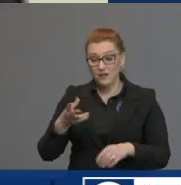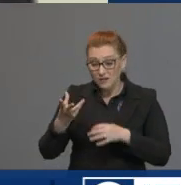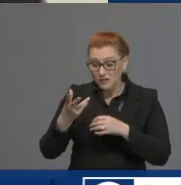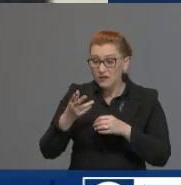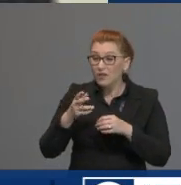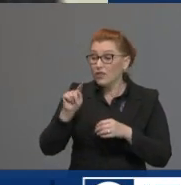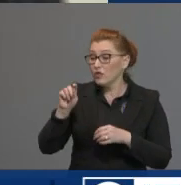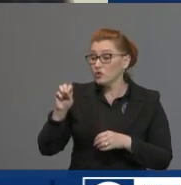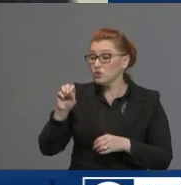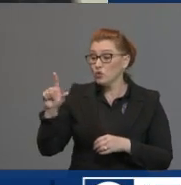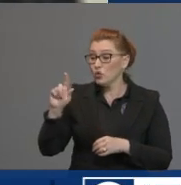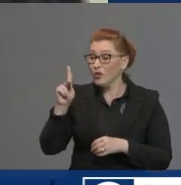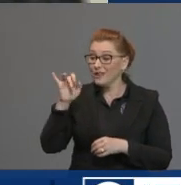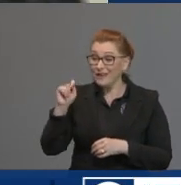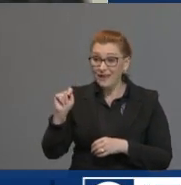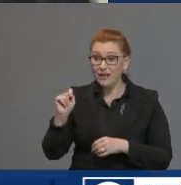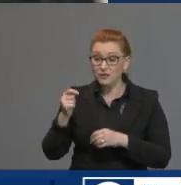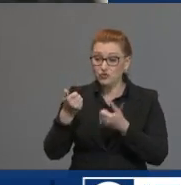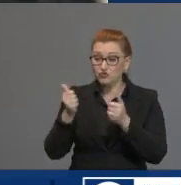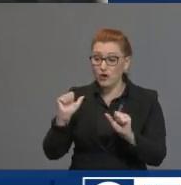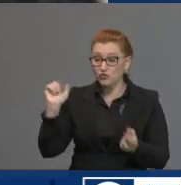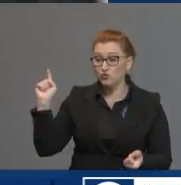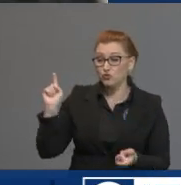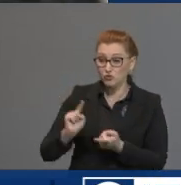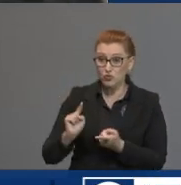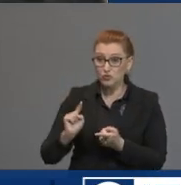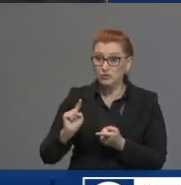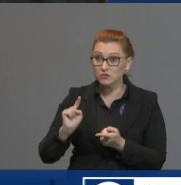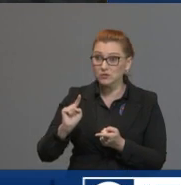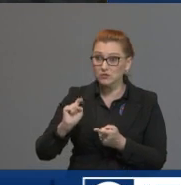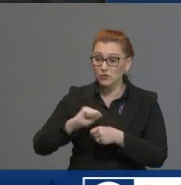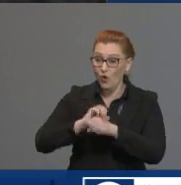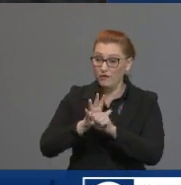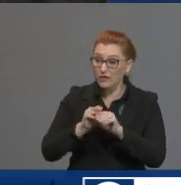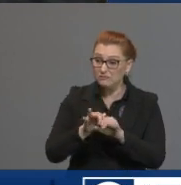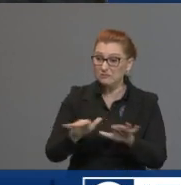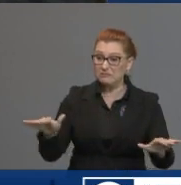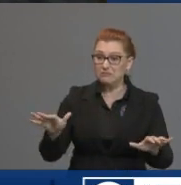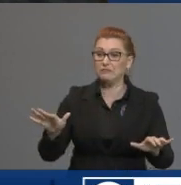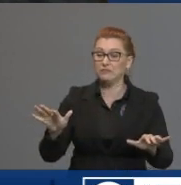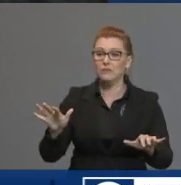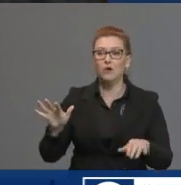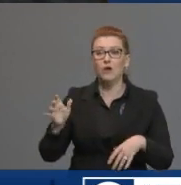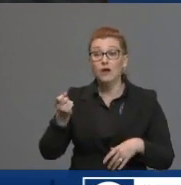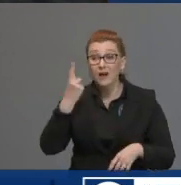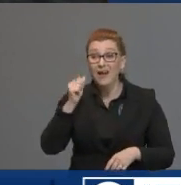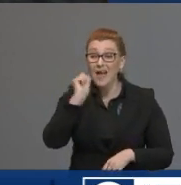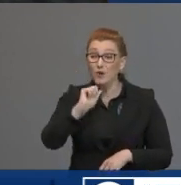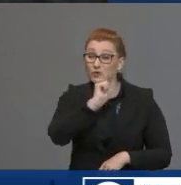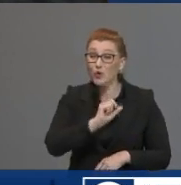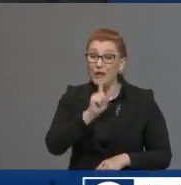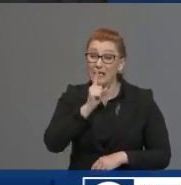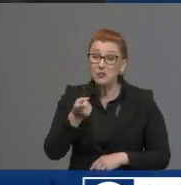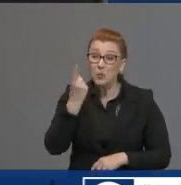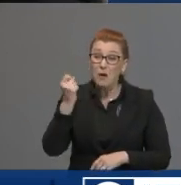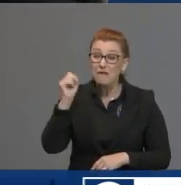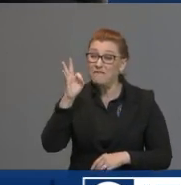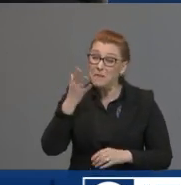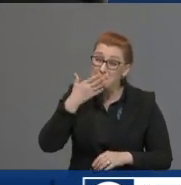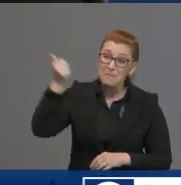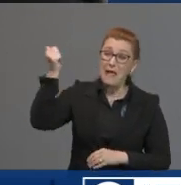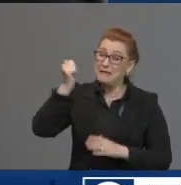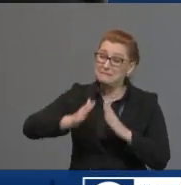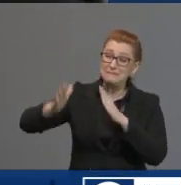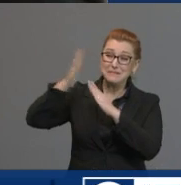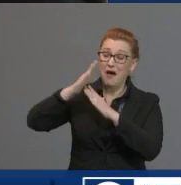to mitigate COVID-19 from across the country. Arizona's among the leaders in what we're